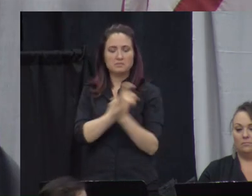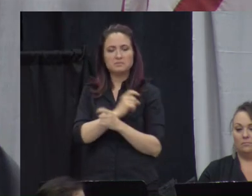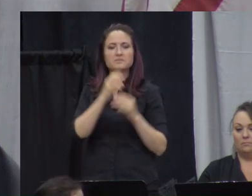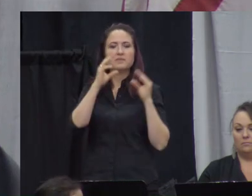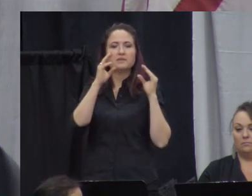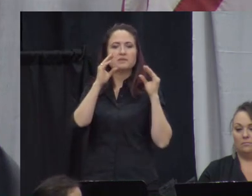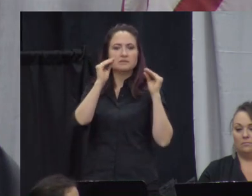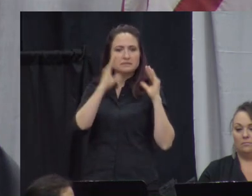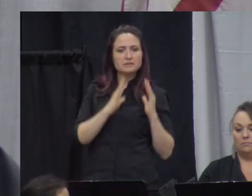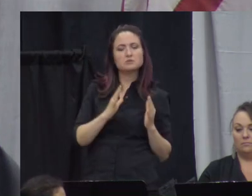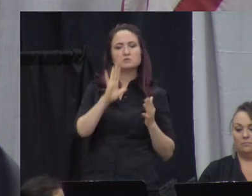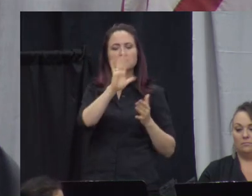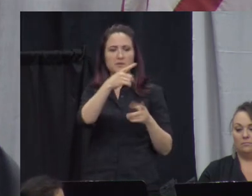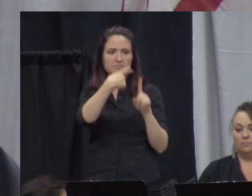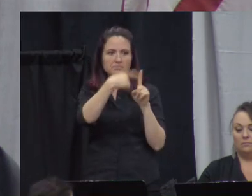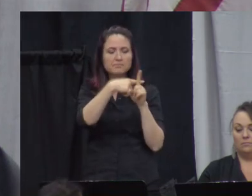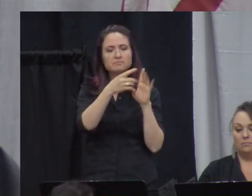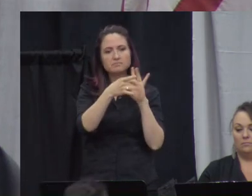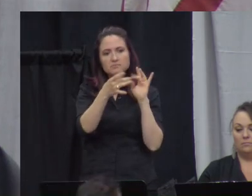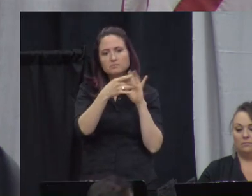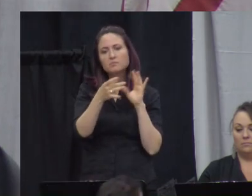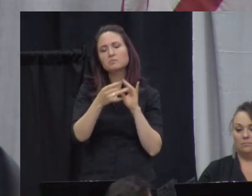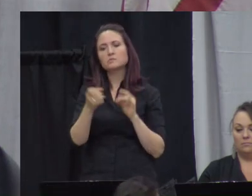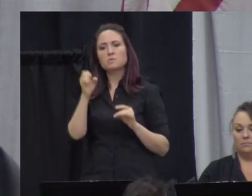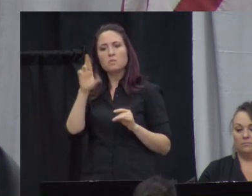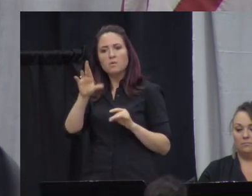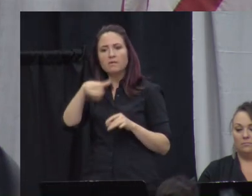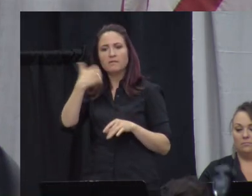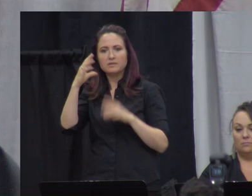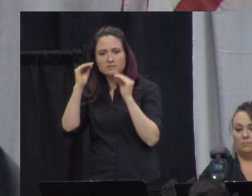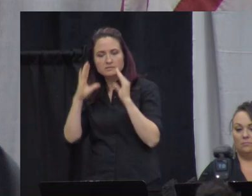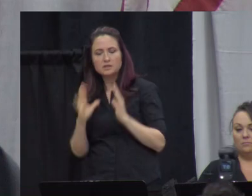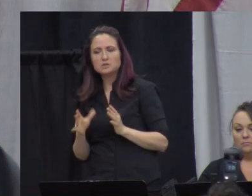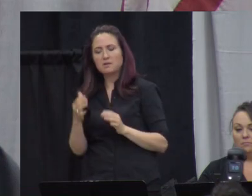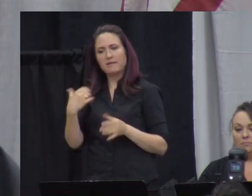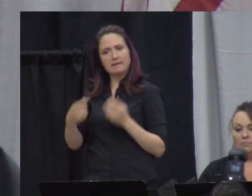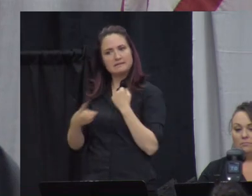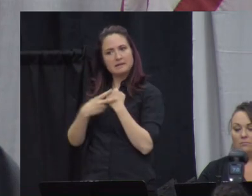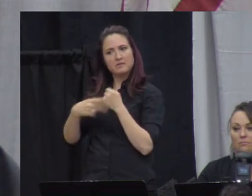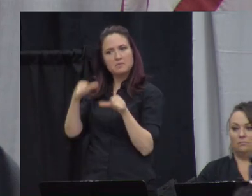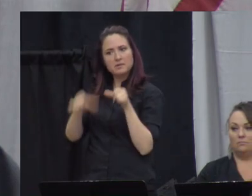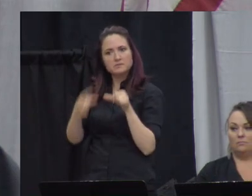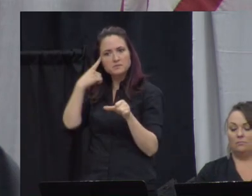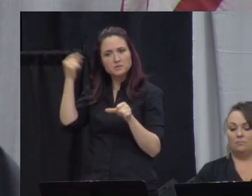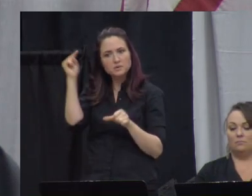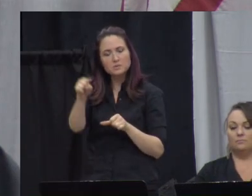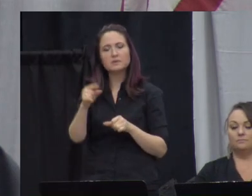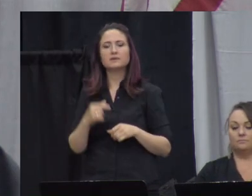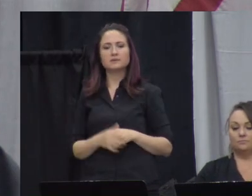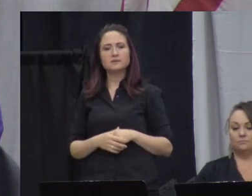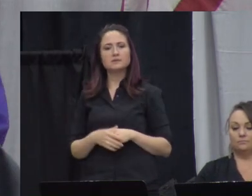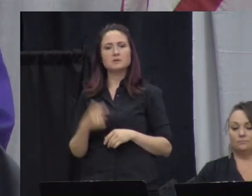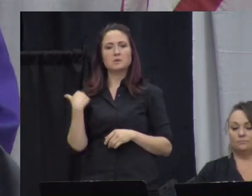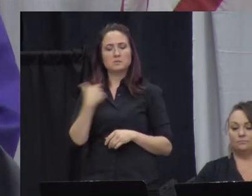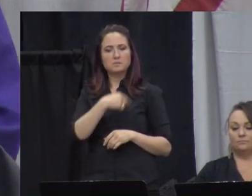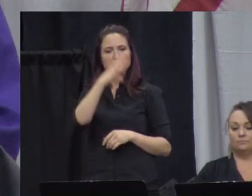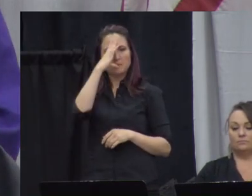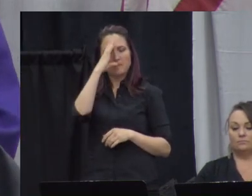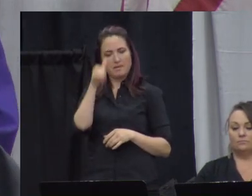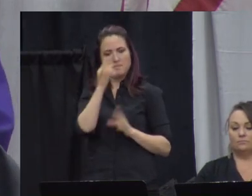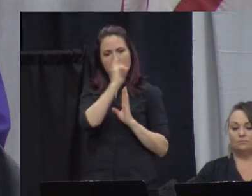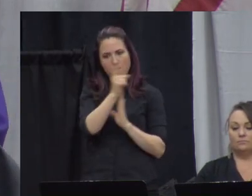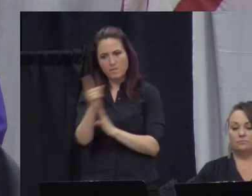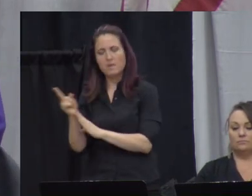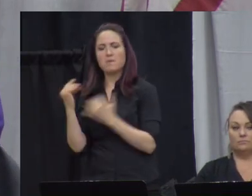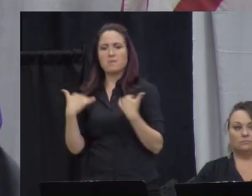or Miss Eden saying, "Brianna, I saved this last puzzle piece just for you," or saying, "We won't procrastinate," absolutely knowing that we will. It is moments like those that make this